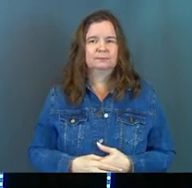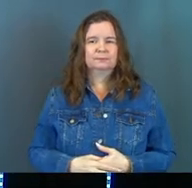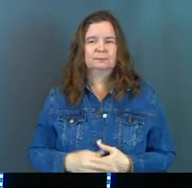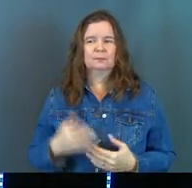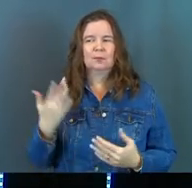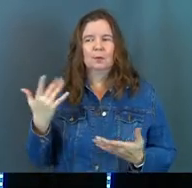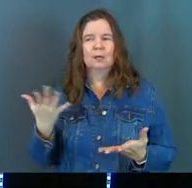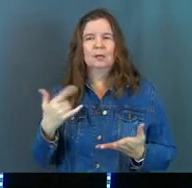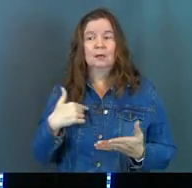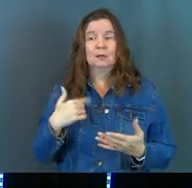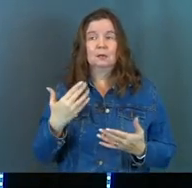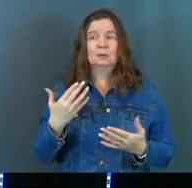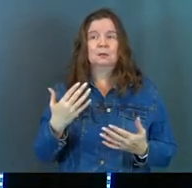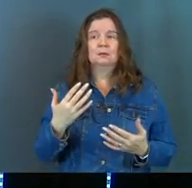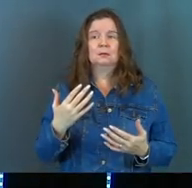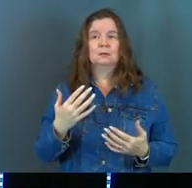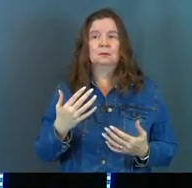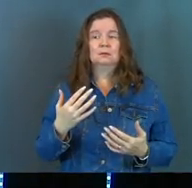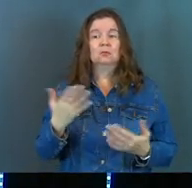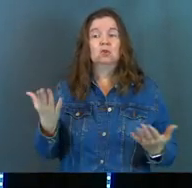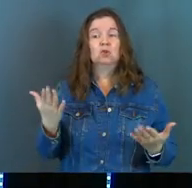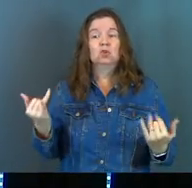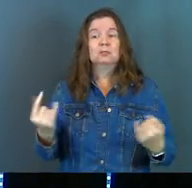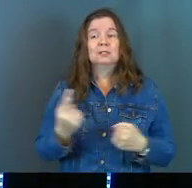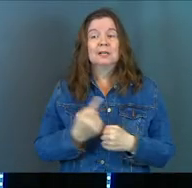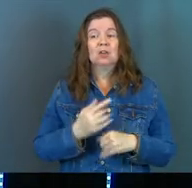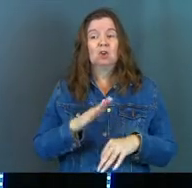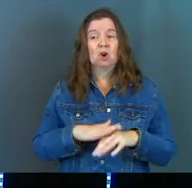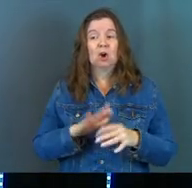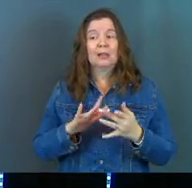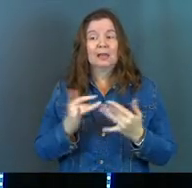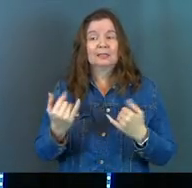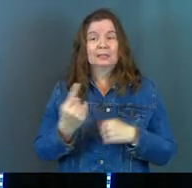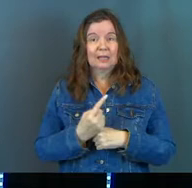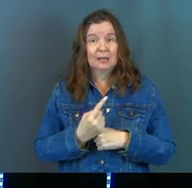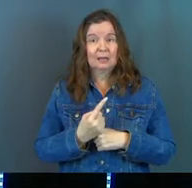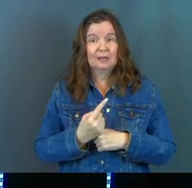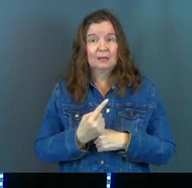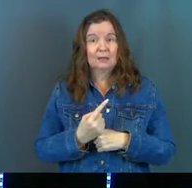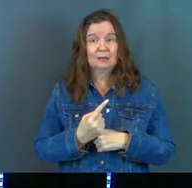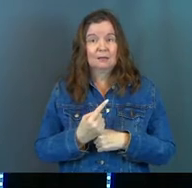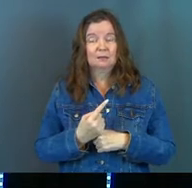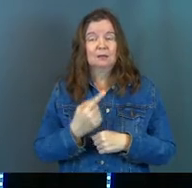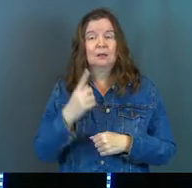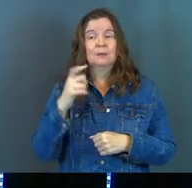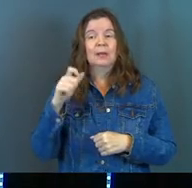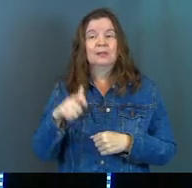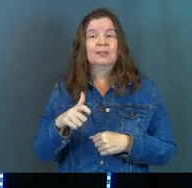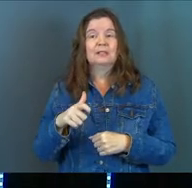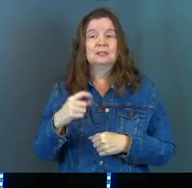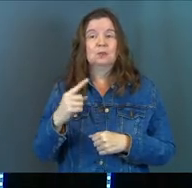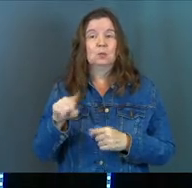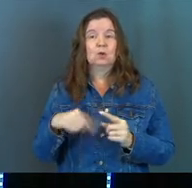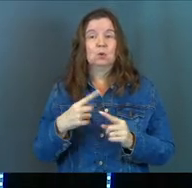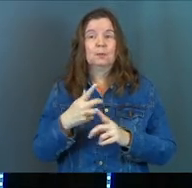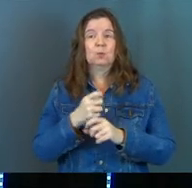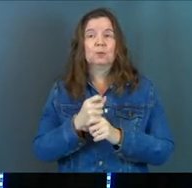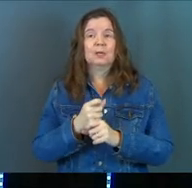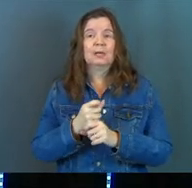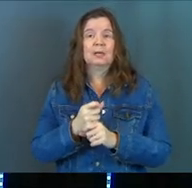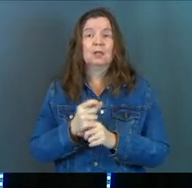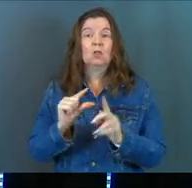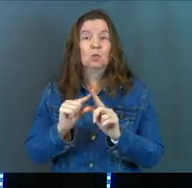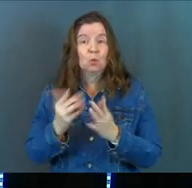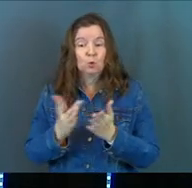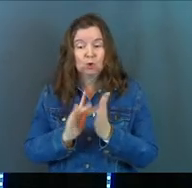Why are we here? We're here. You're here today. You're online today. Because this is where you come and you get the